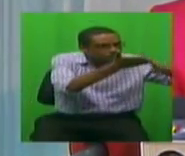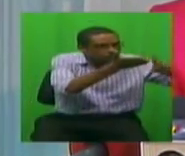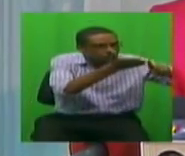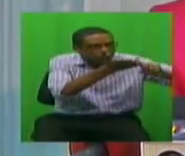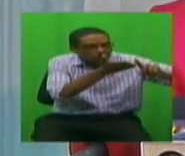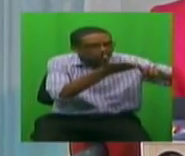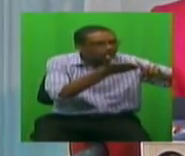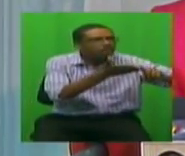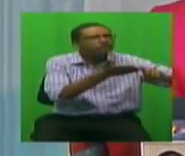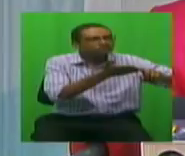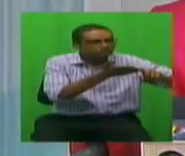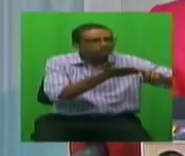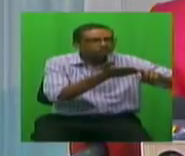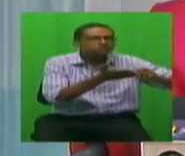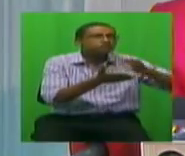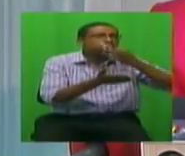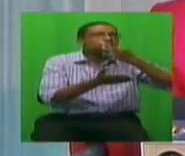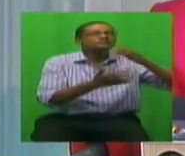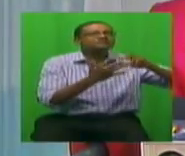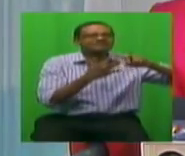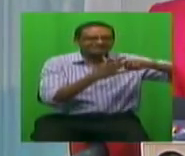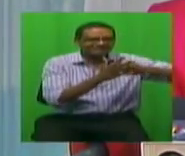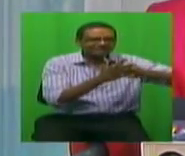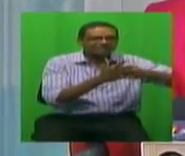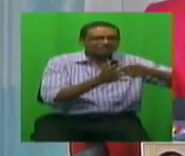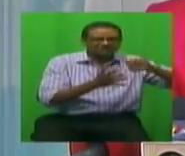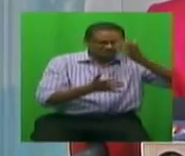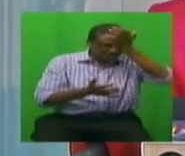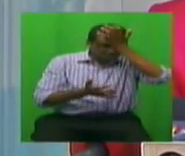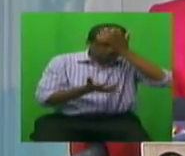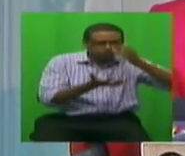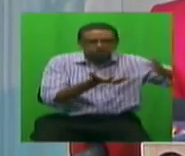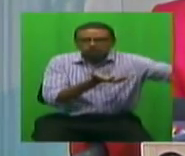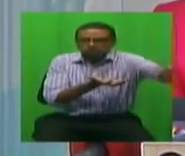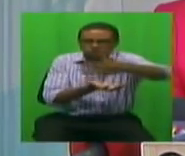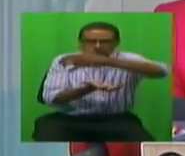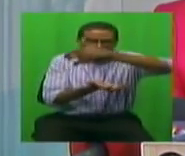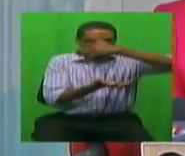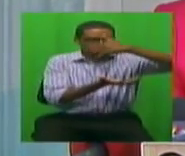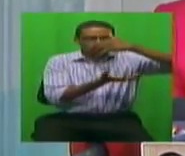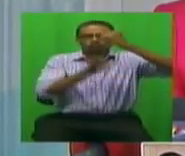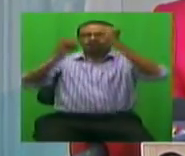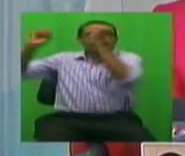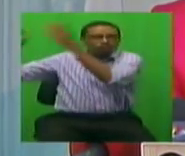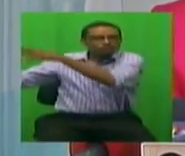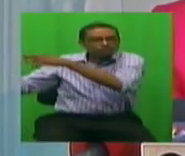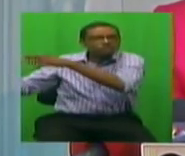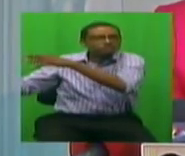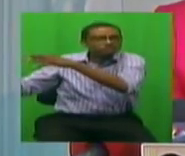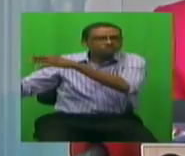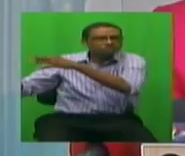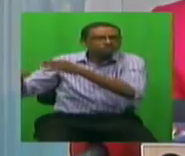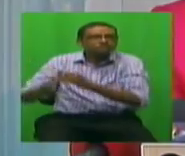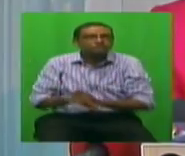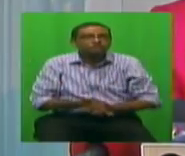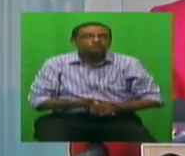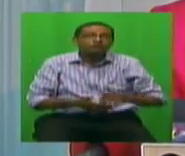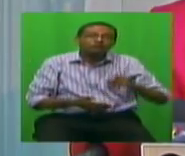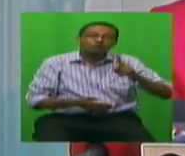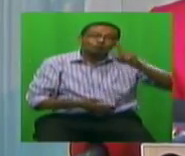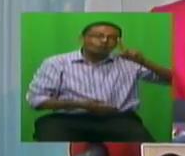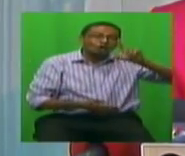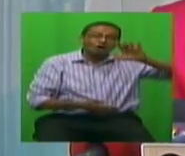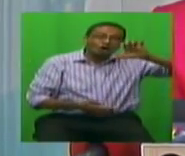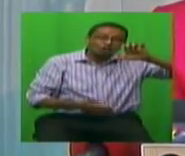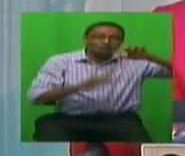and disposal of same. And we also have over 100 and something persons in the field. This is